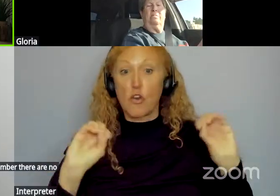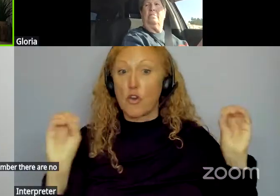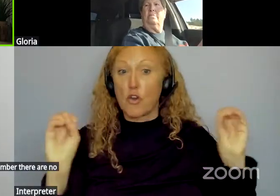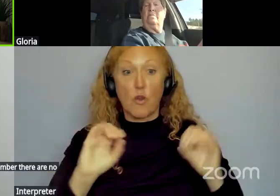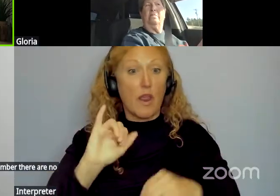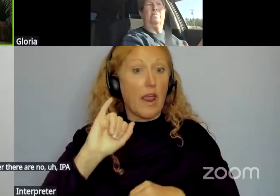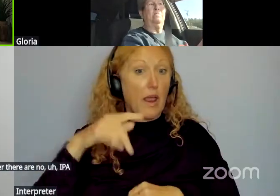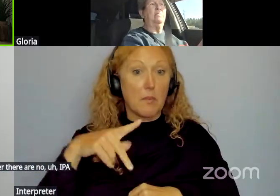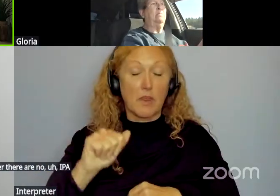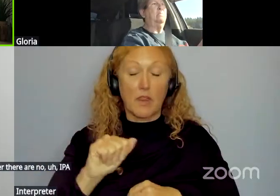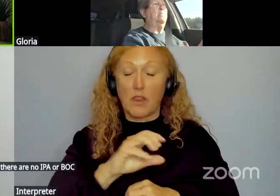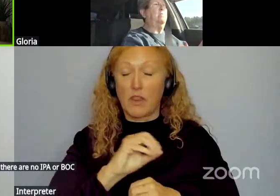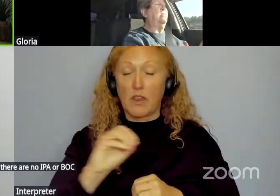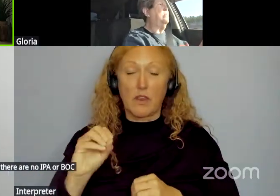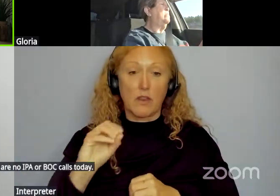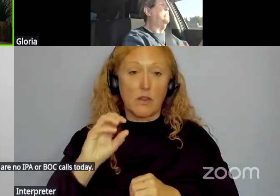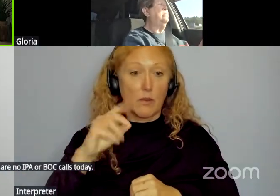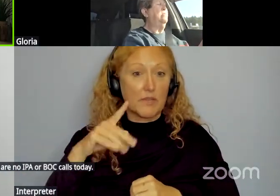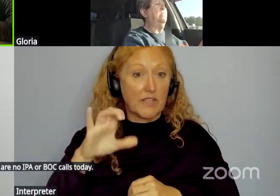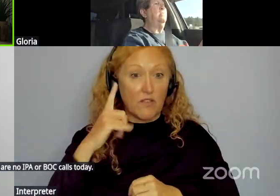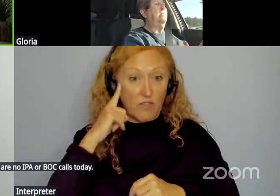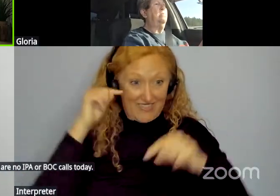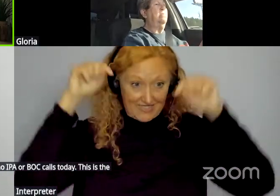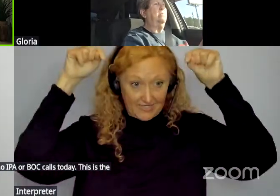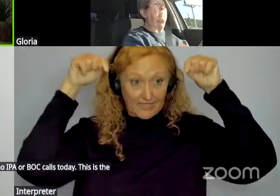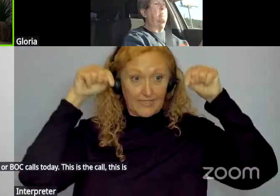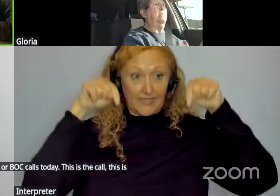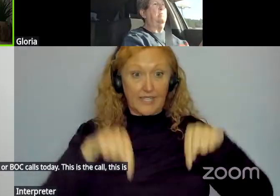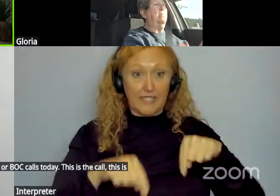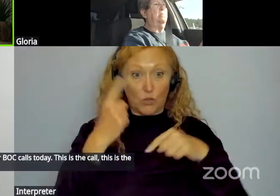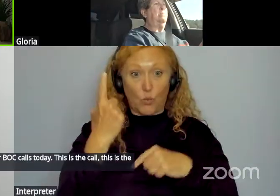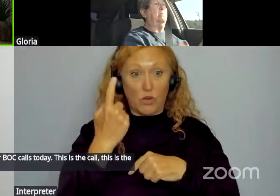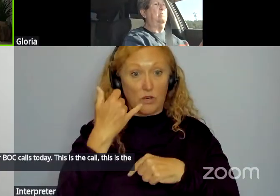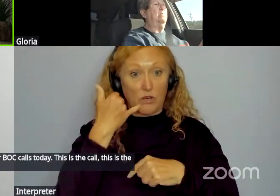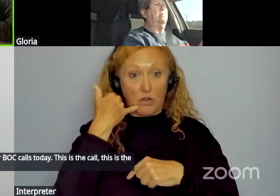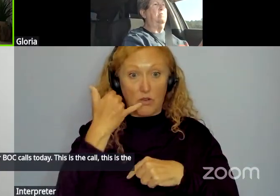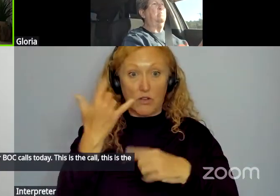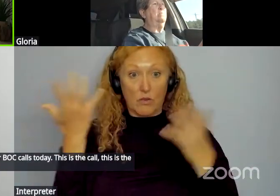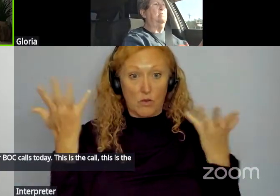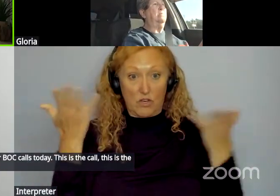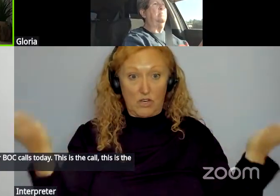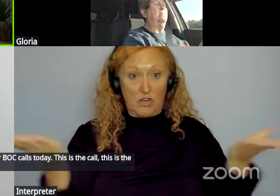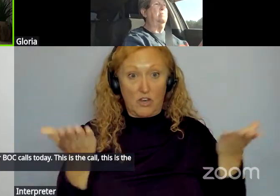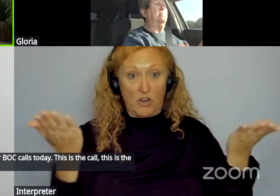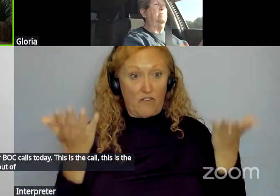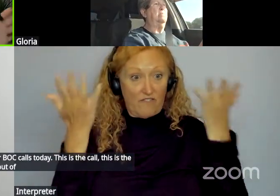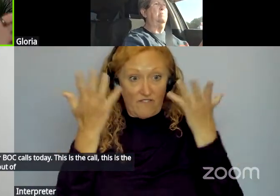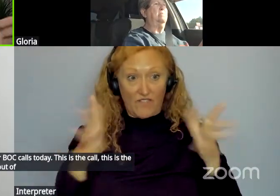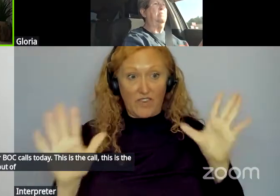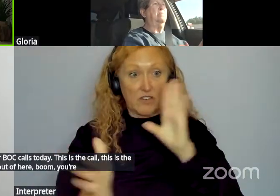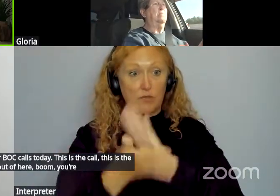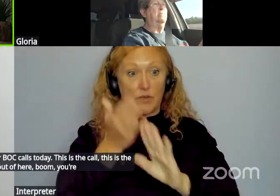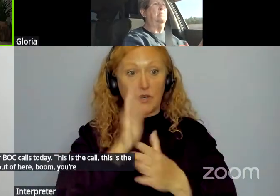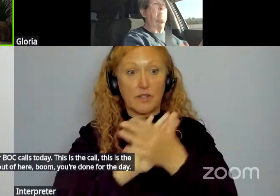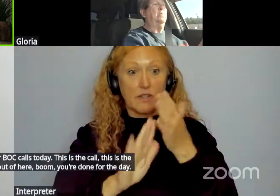or BOC calls today. This is the call. This is the one. This is it. You're here. You're out of here. Boom. You're done for the